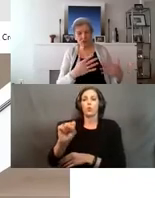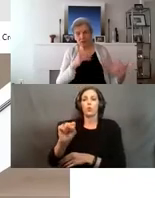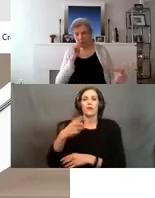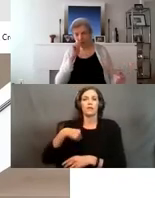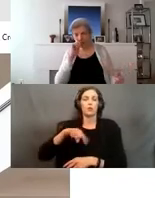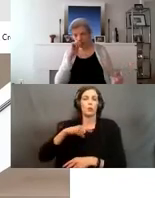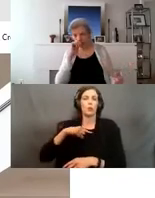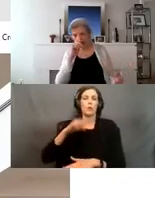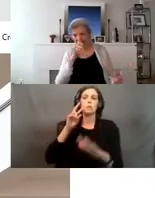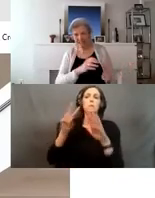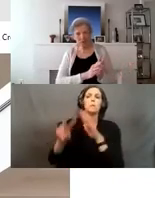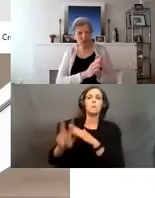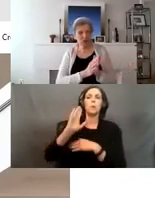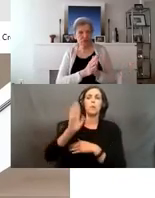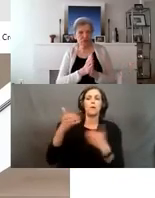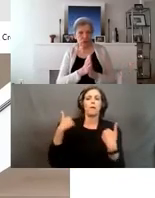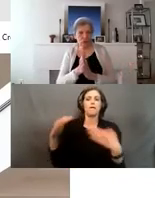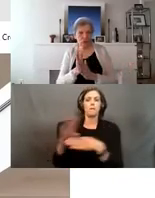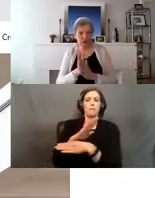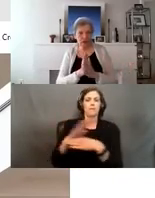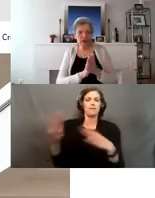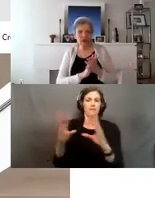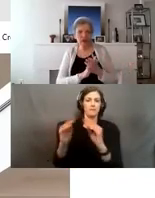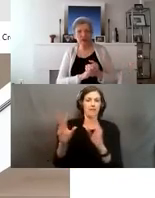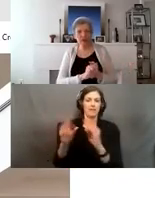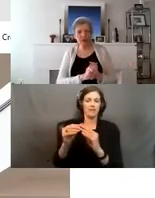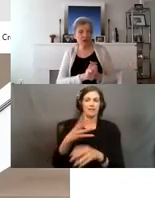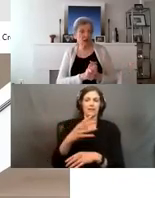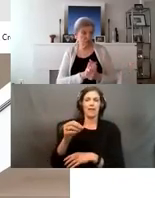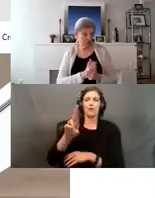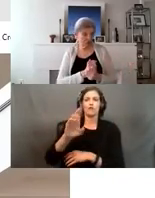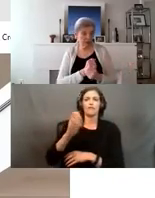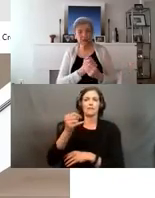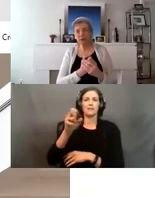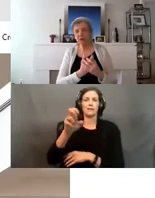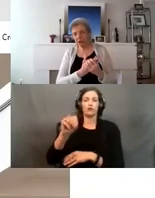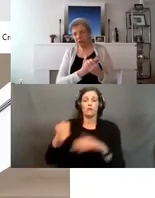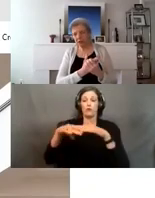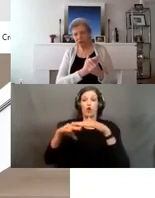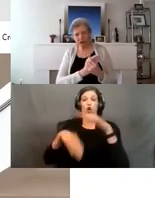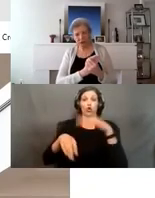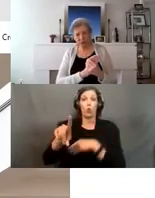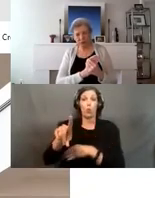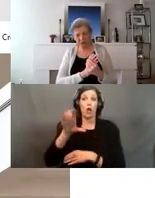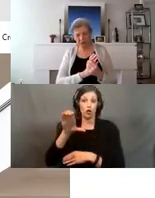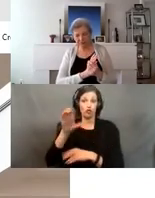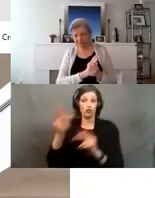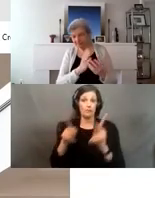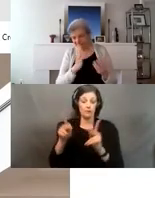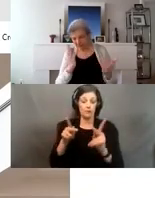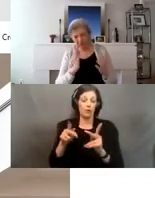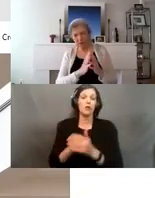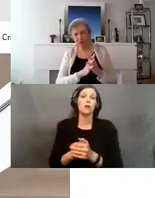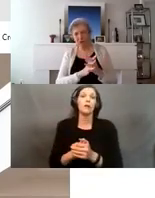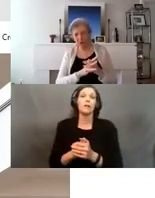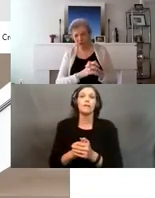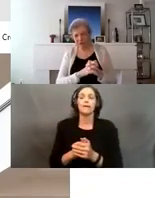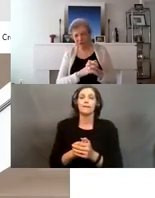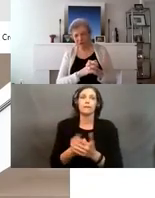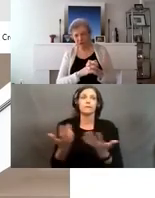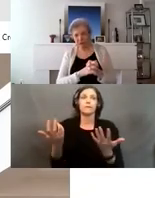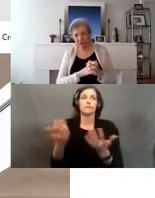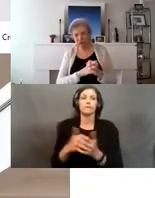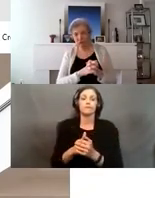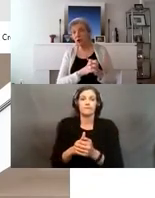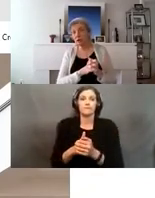business meetings and receptions for under 100. So that would be any number of